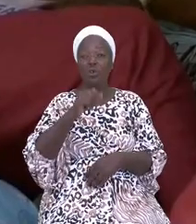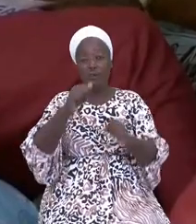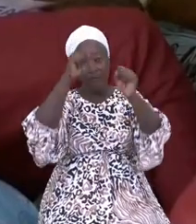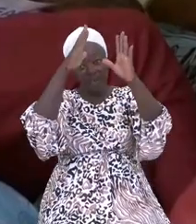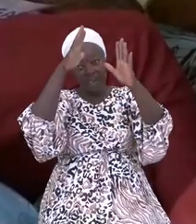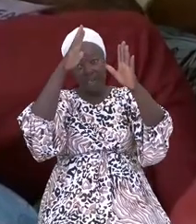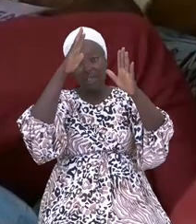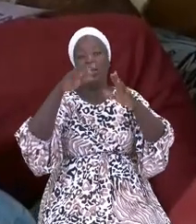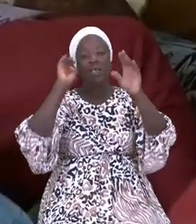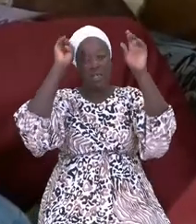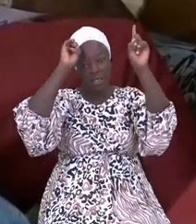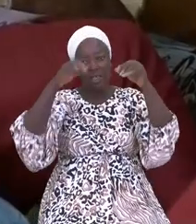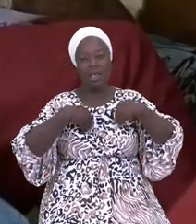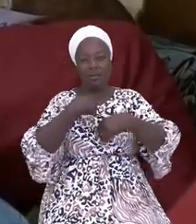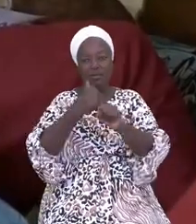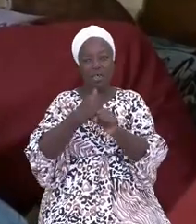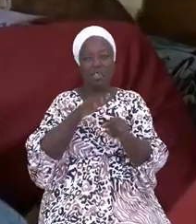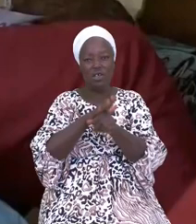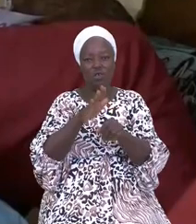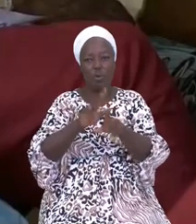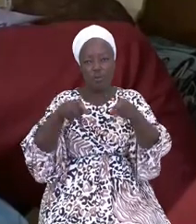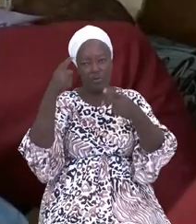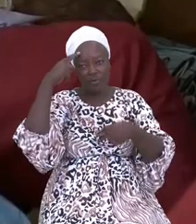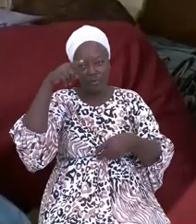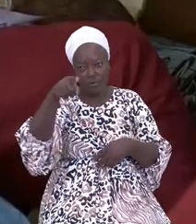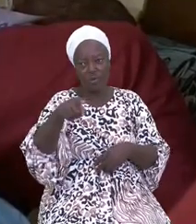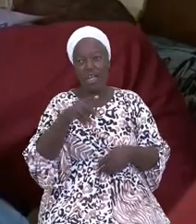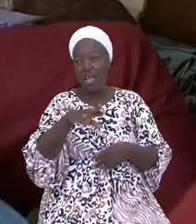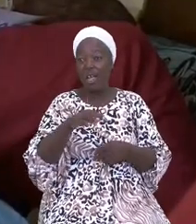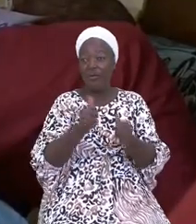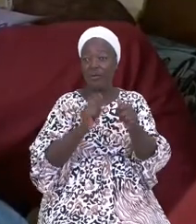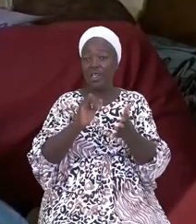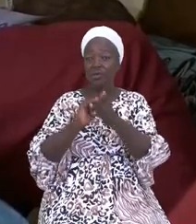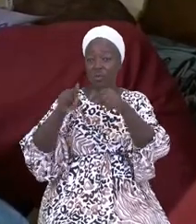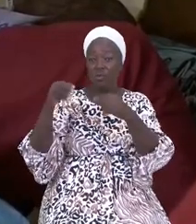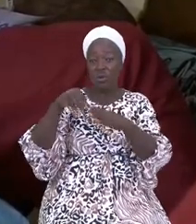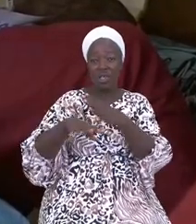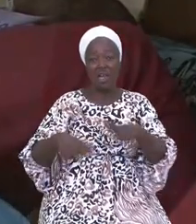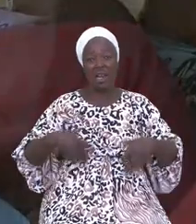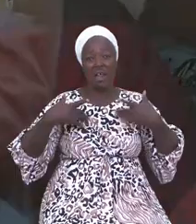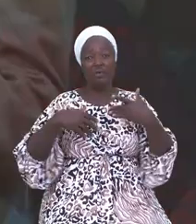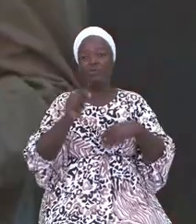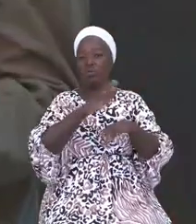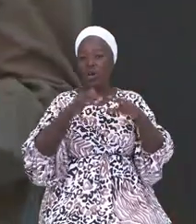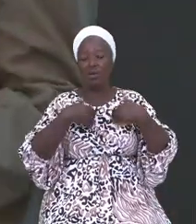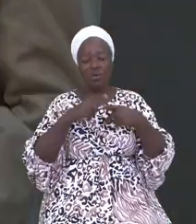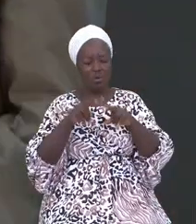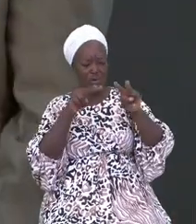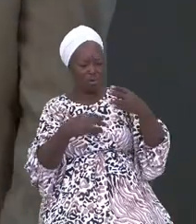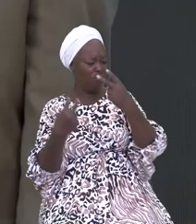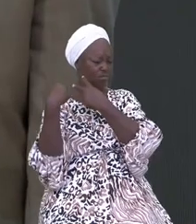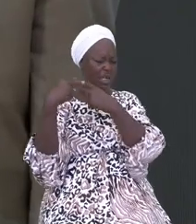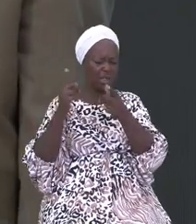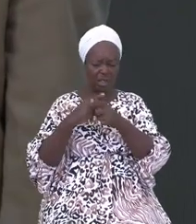you. Everywhere, anywhere you go in life, you don't have to look back. Well, this happened. Well, that